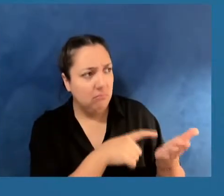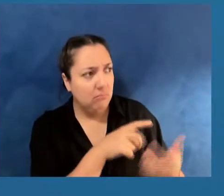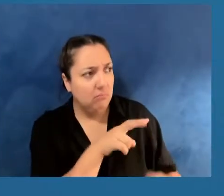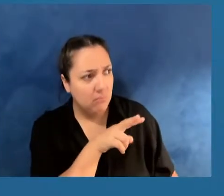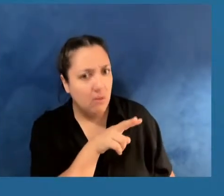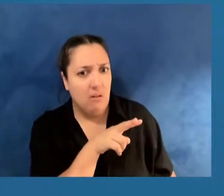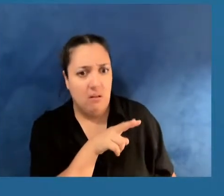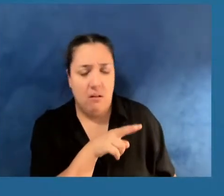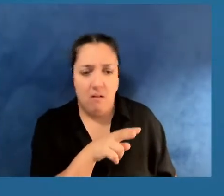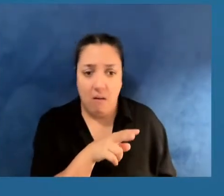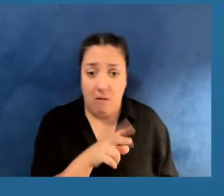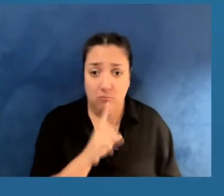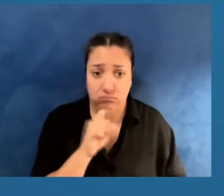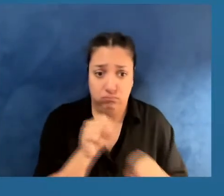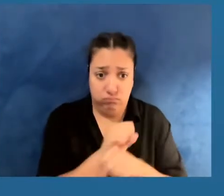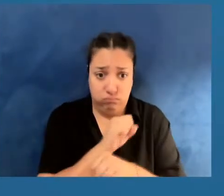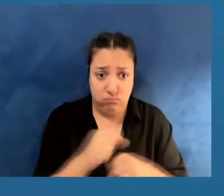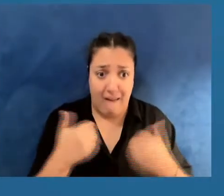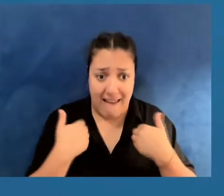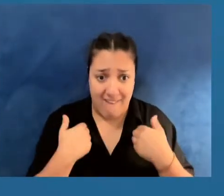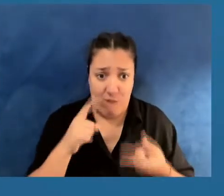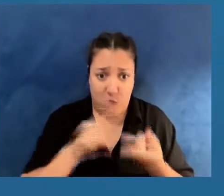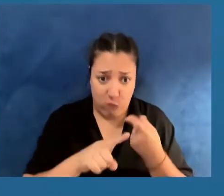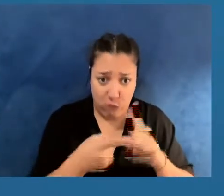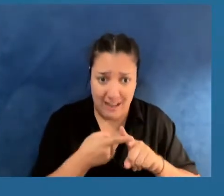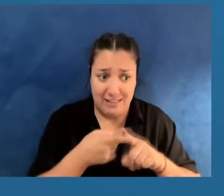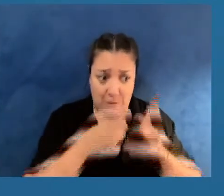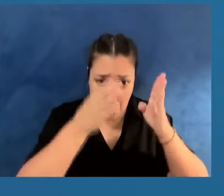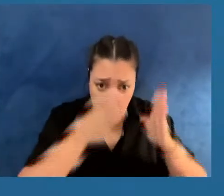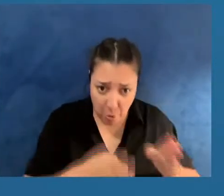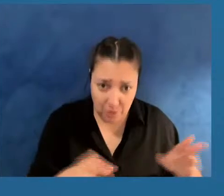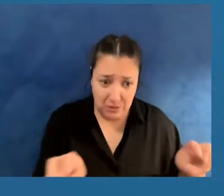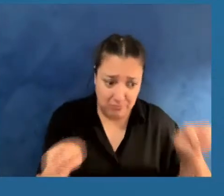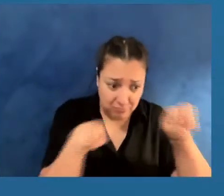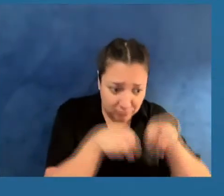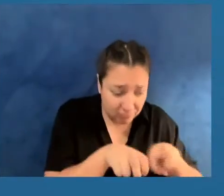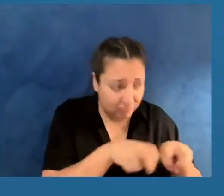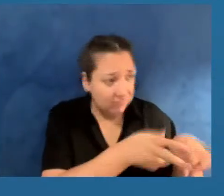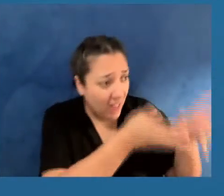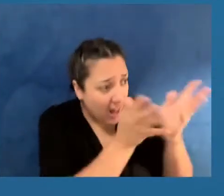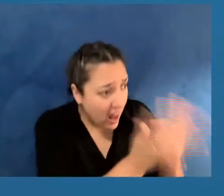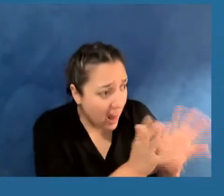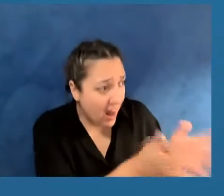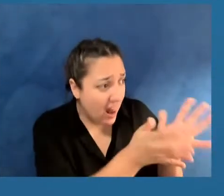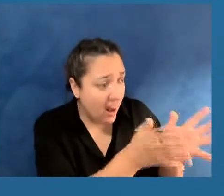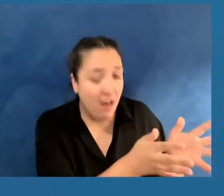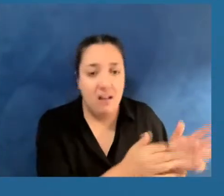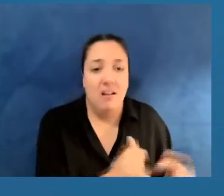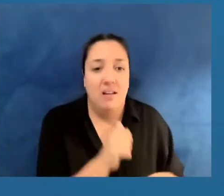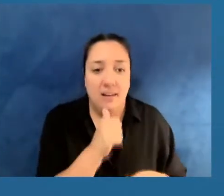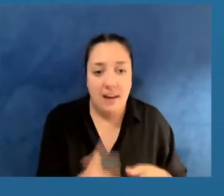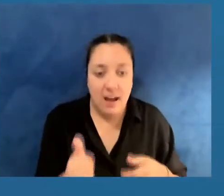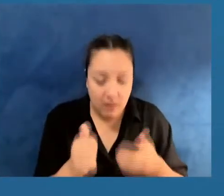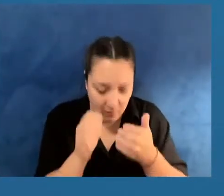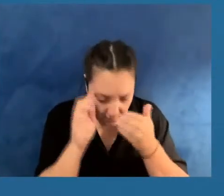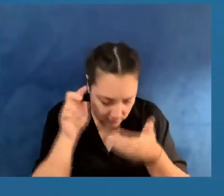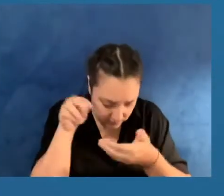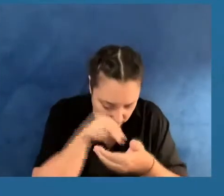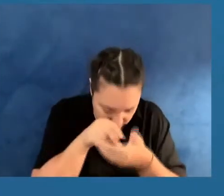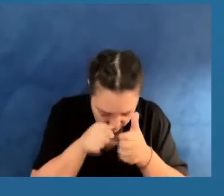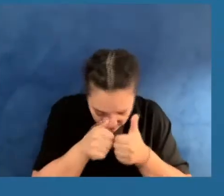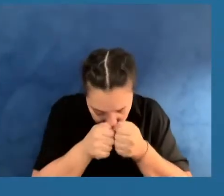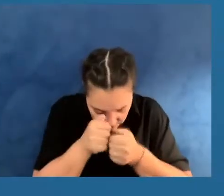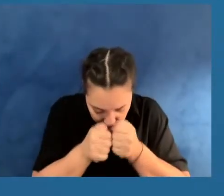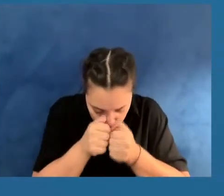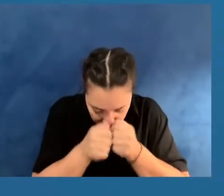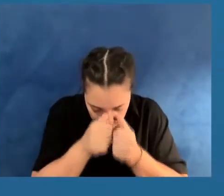in person. Instead of sitting at lunch and talking even across the room or to someone else, they're talking to people as if they're human beings